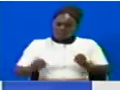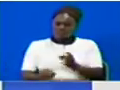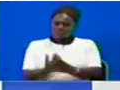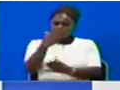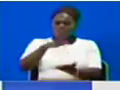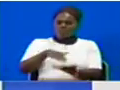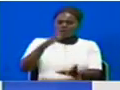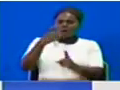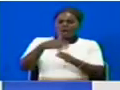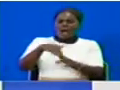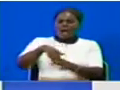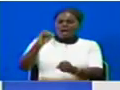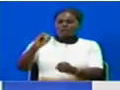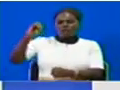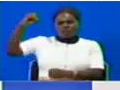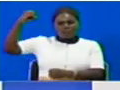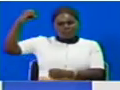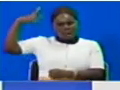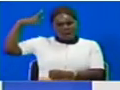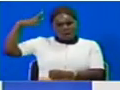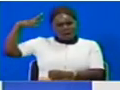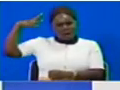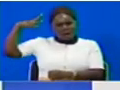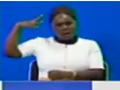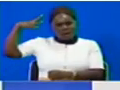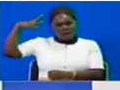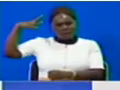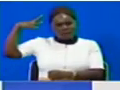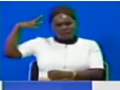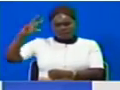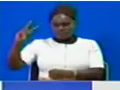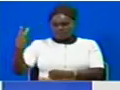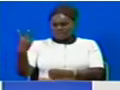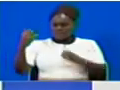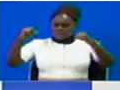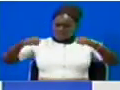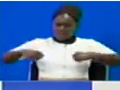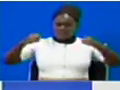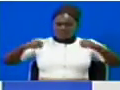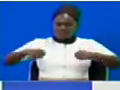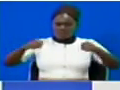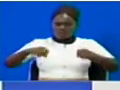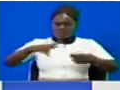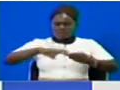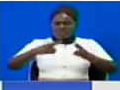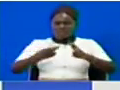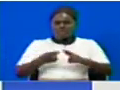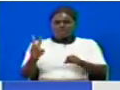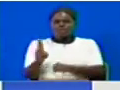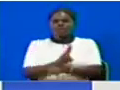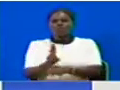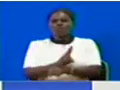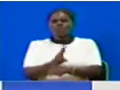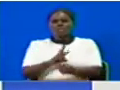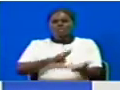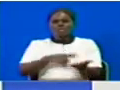of the power that they're generating at Okaria, so geothermal power. And the second agreement was really related to using battery storage